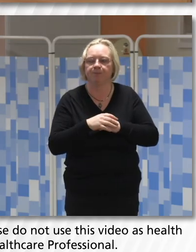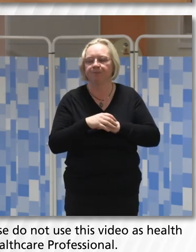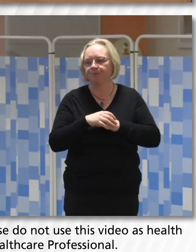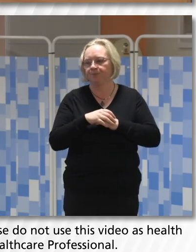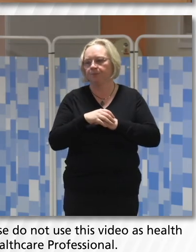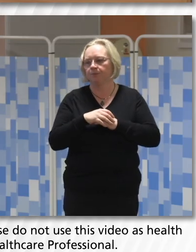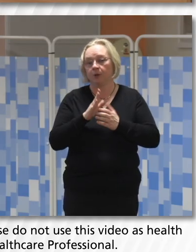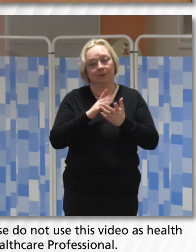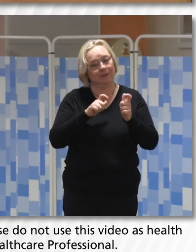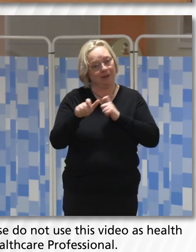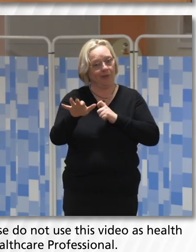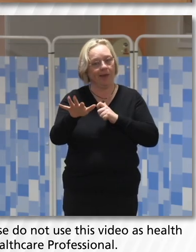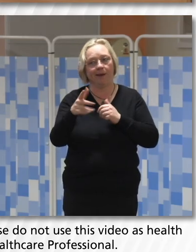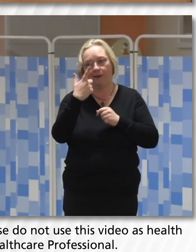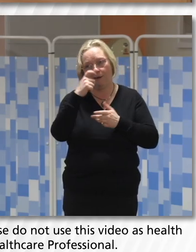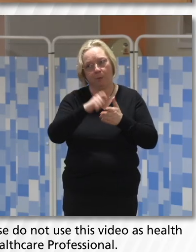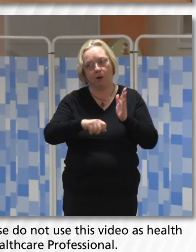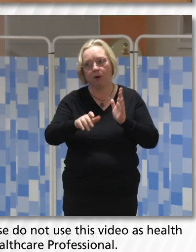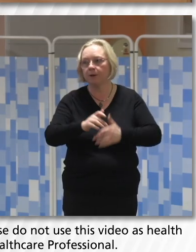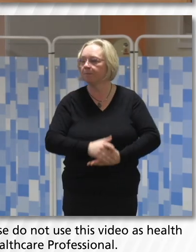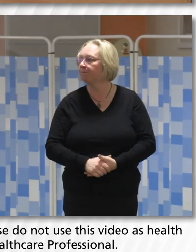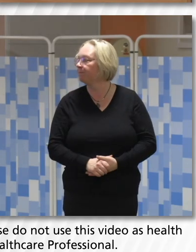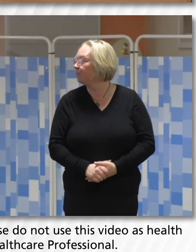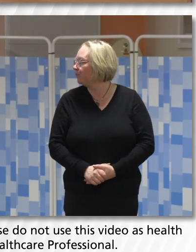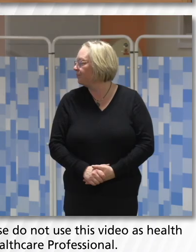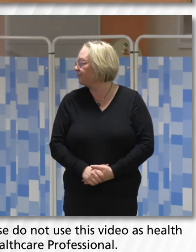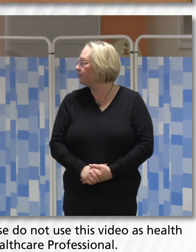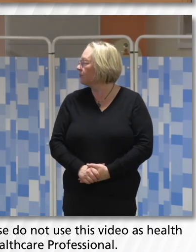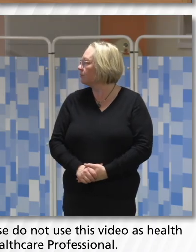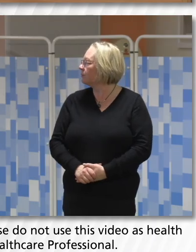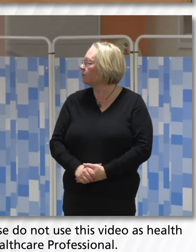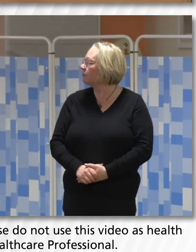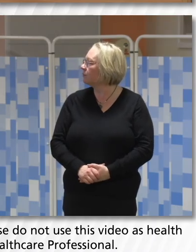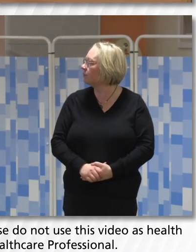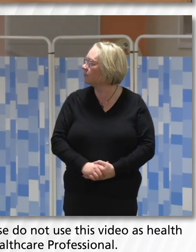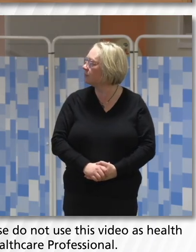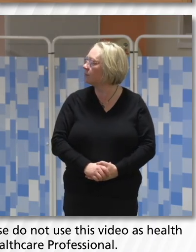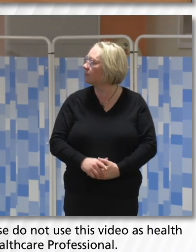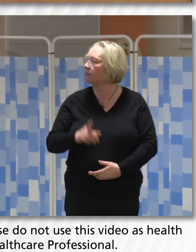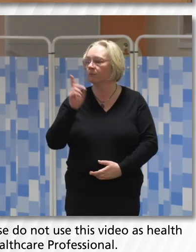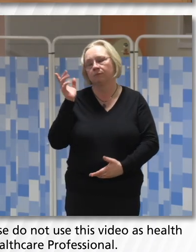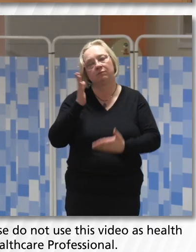and it's still out there. And this is really a team thing.